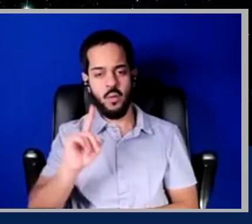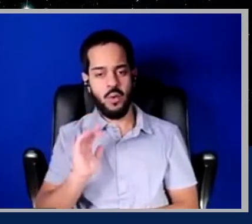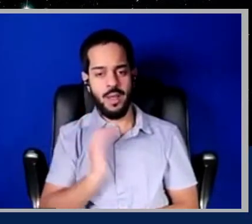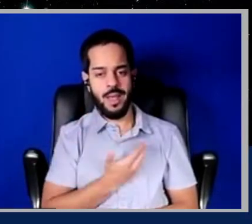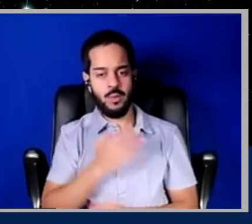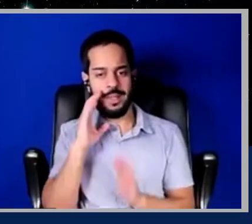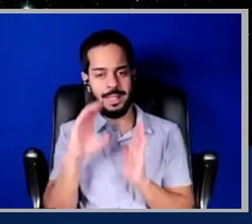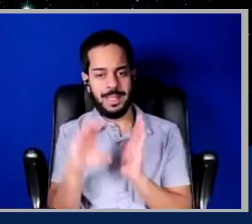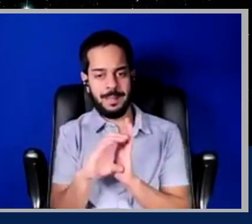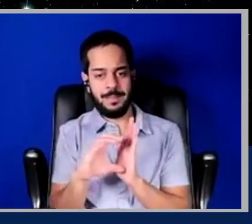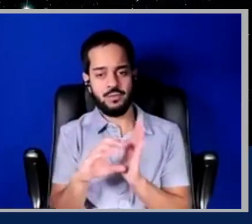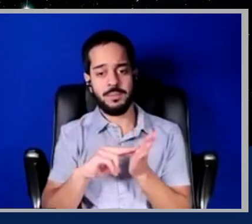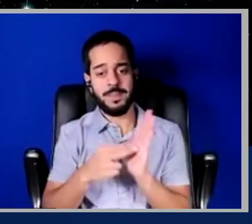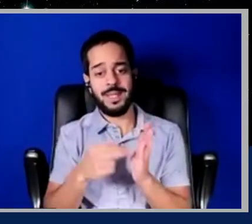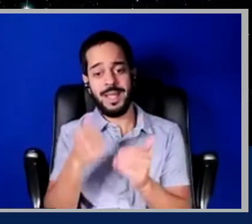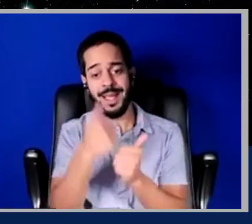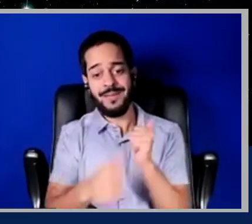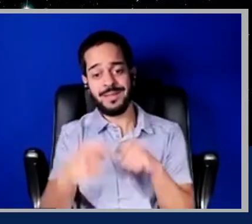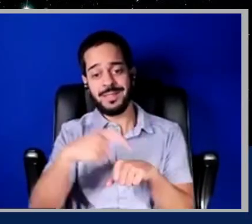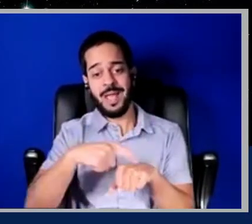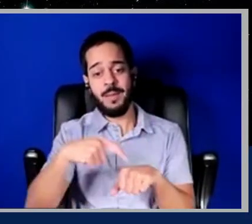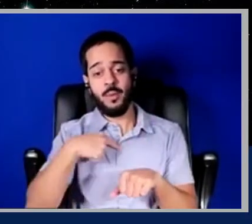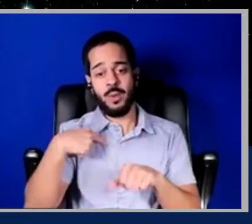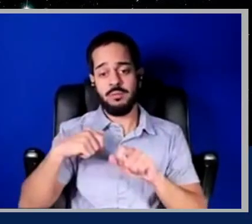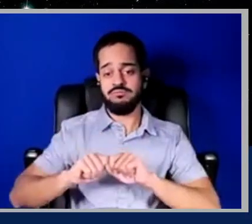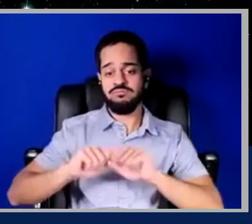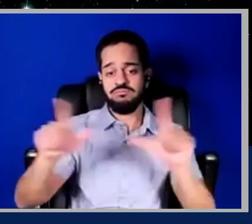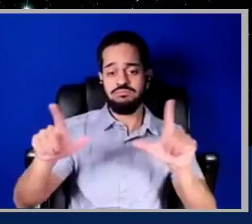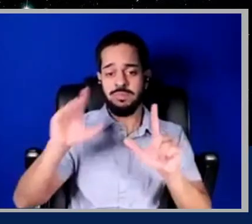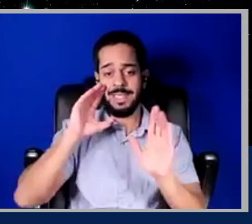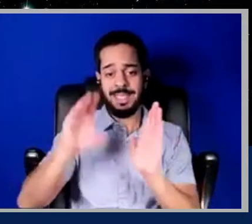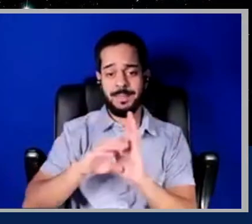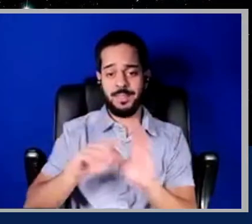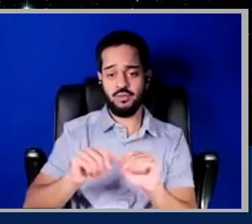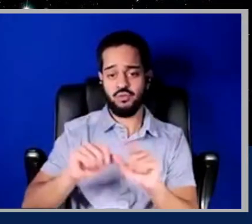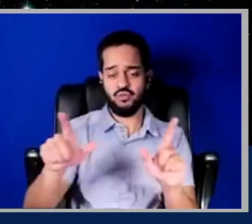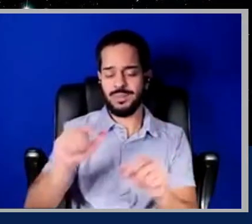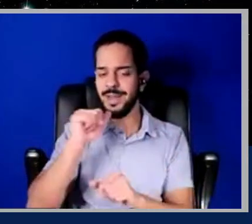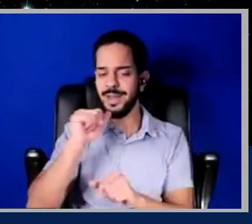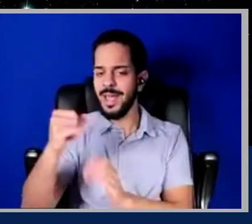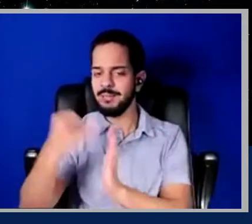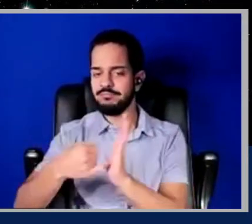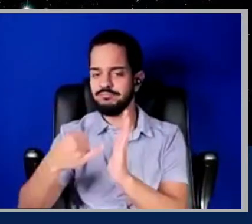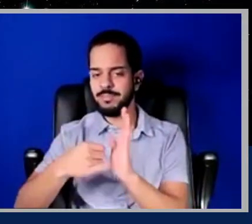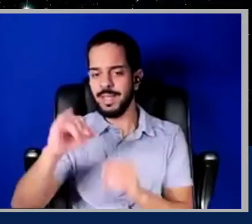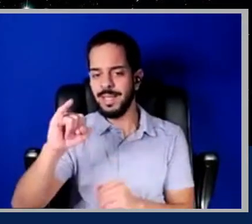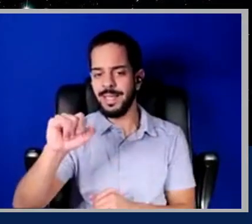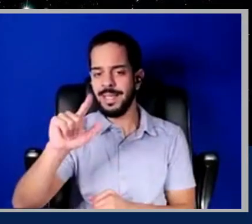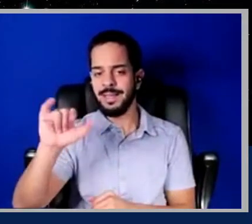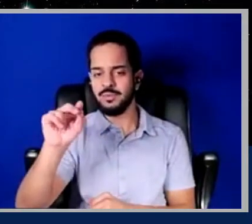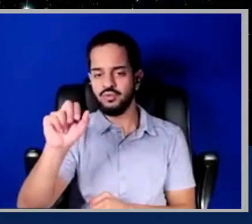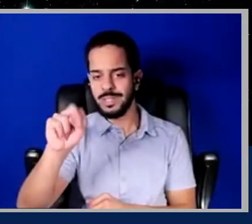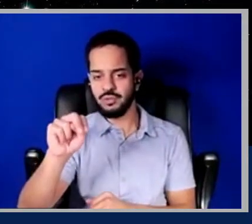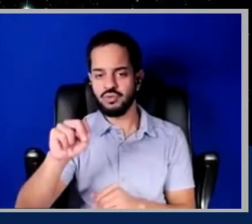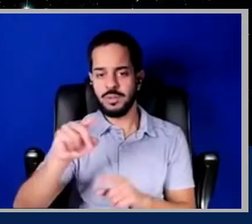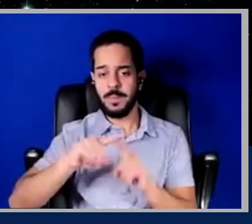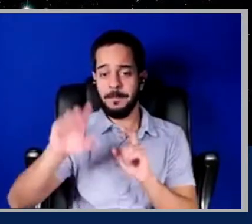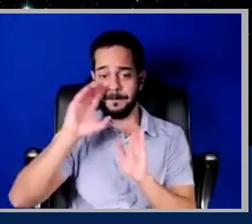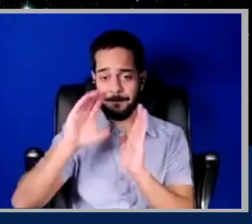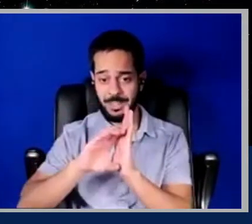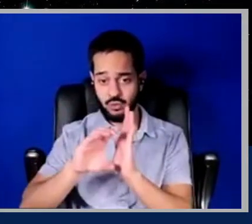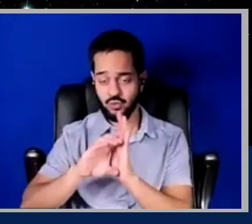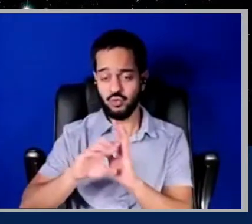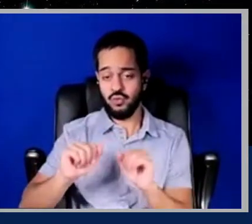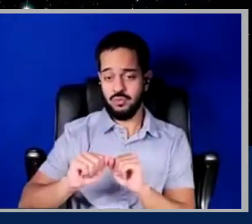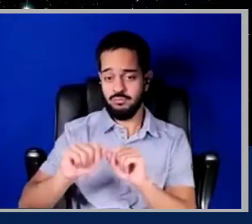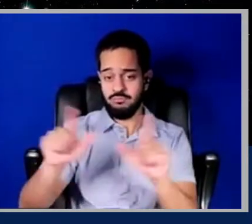an image, not like an illustration, but an image, we'll have a 3D printable tactile plate that we